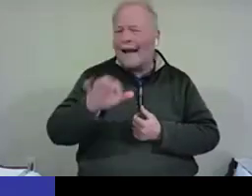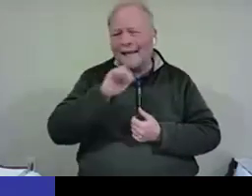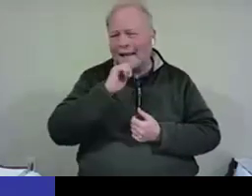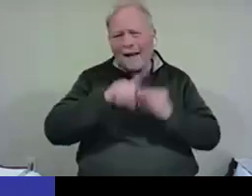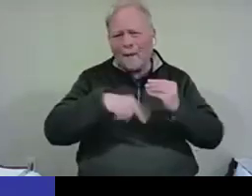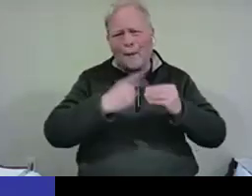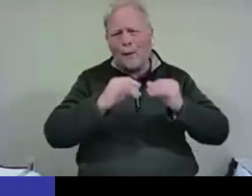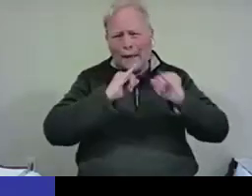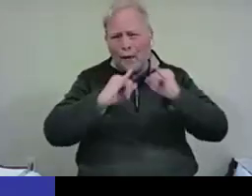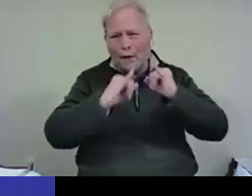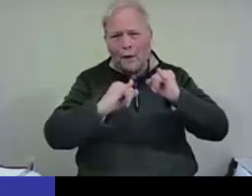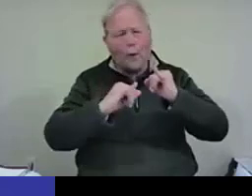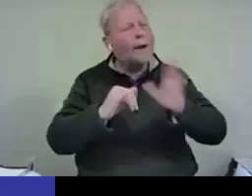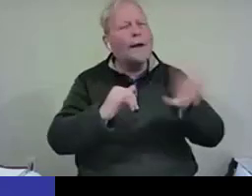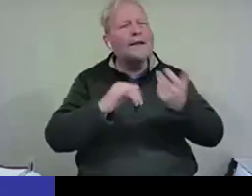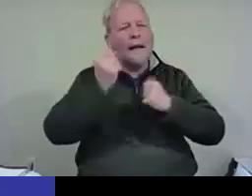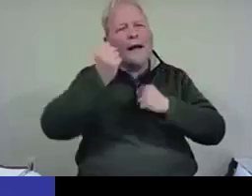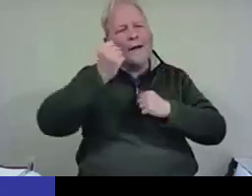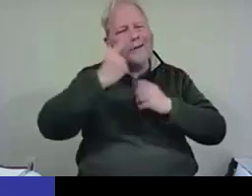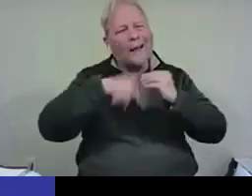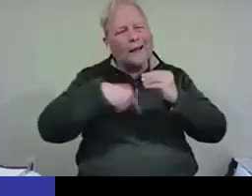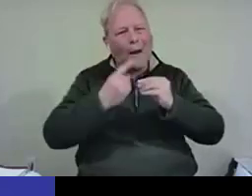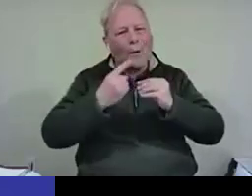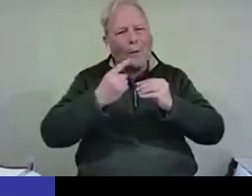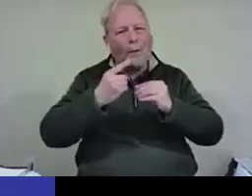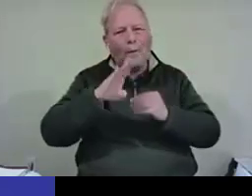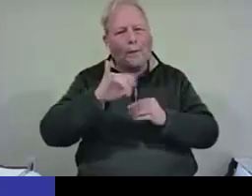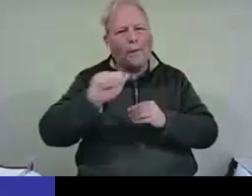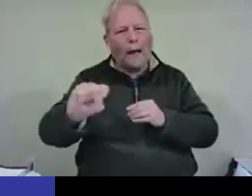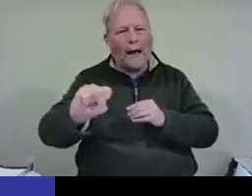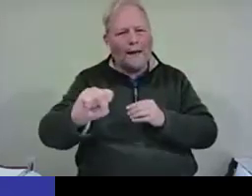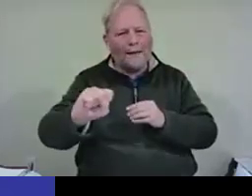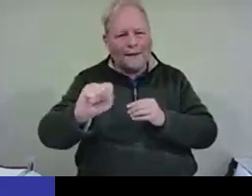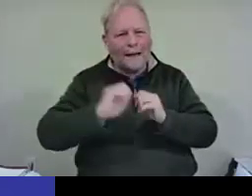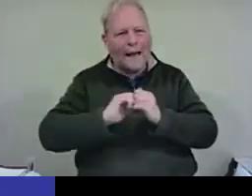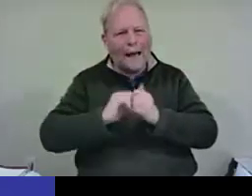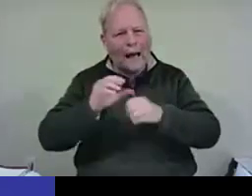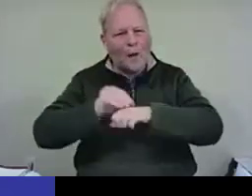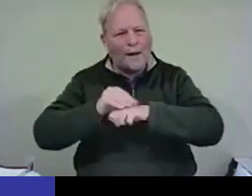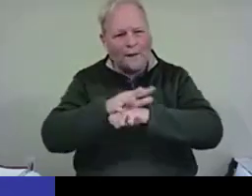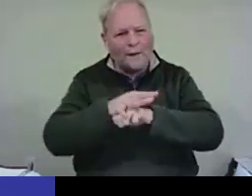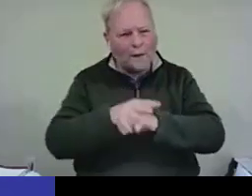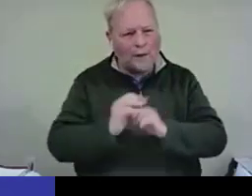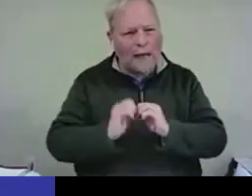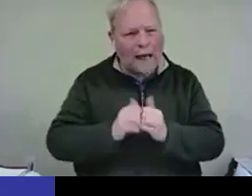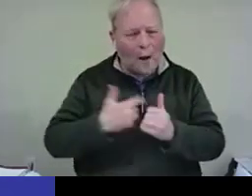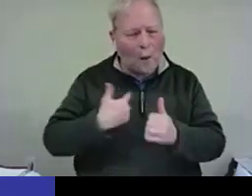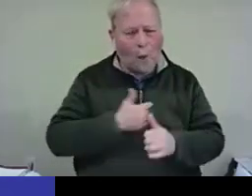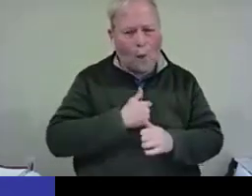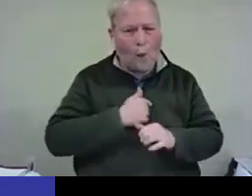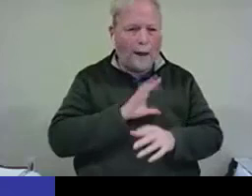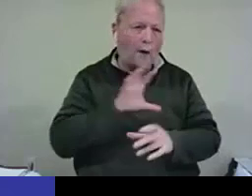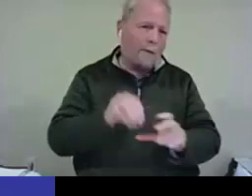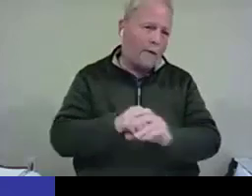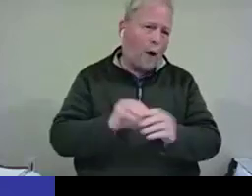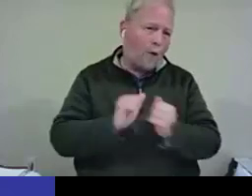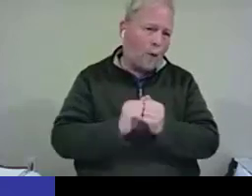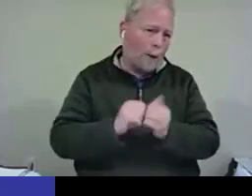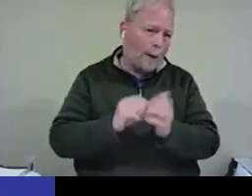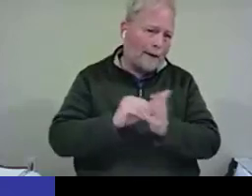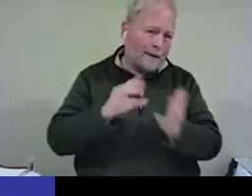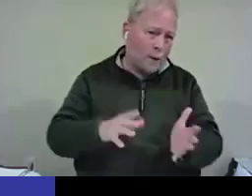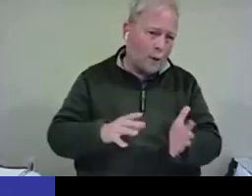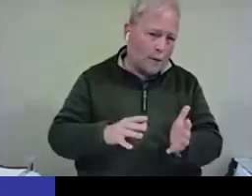and understand implicit and explicit bias and how they impact how we interact with students, both generally and when we're